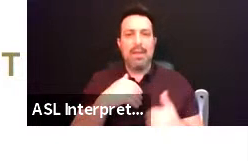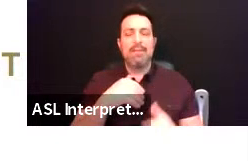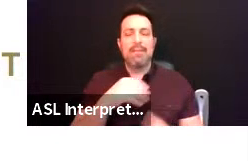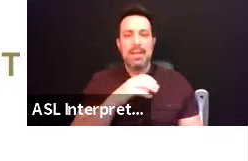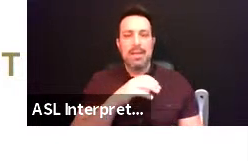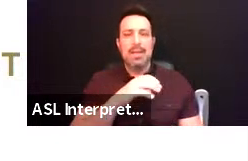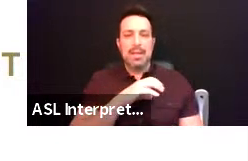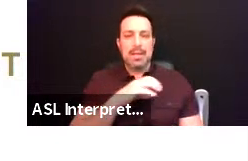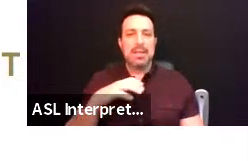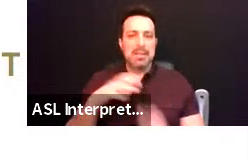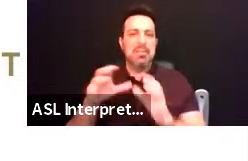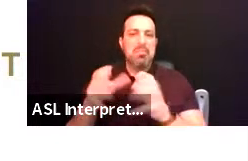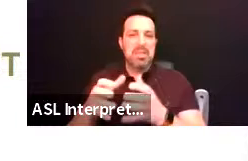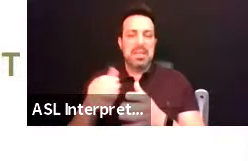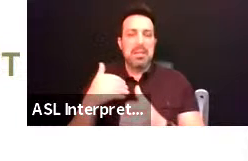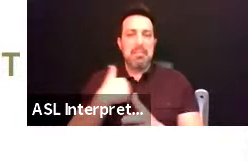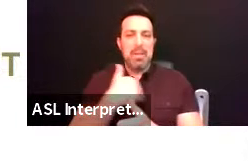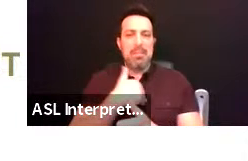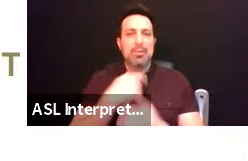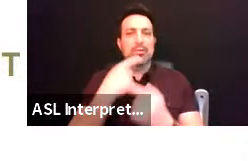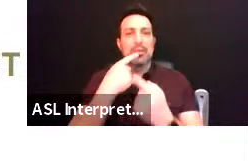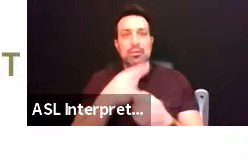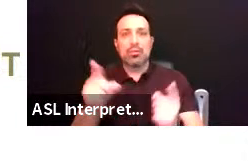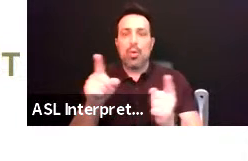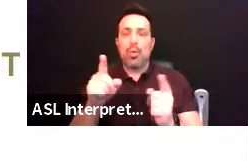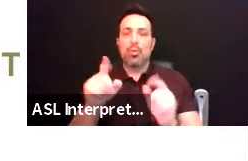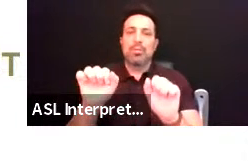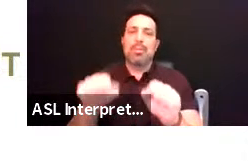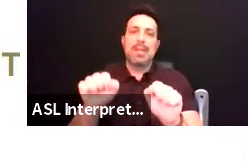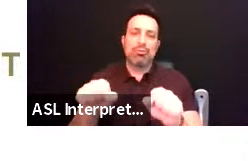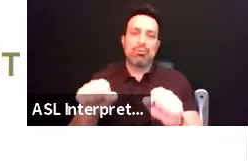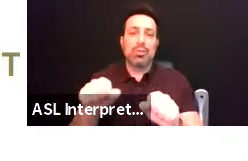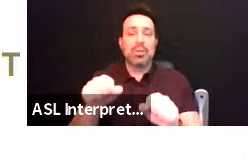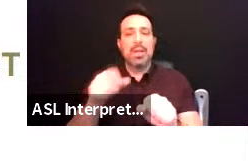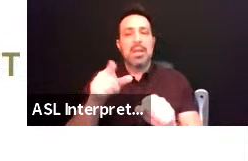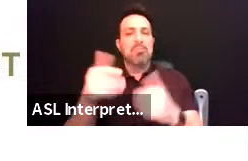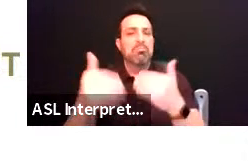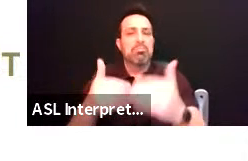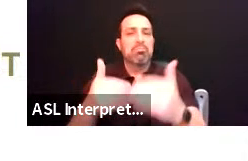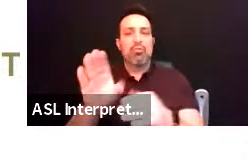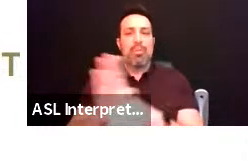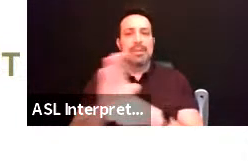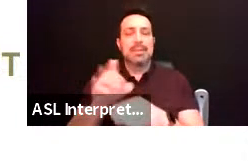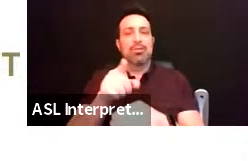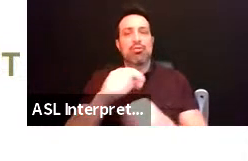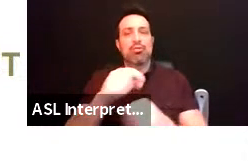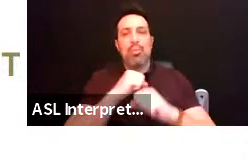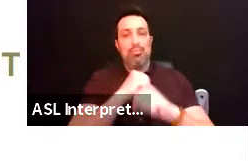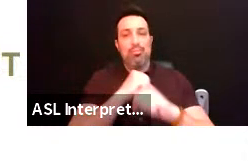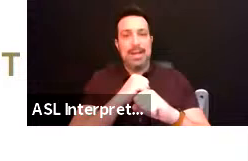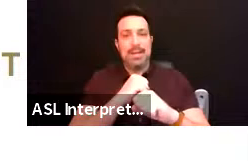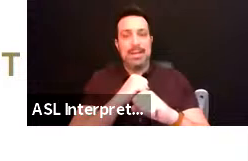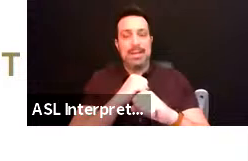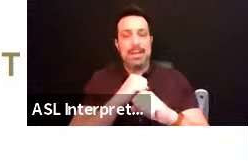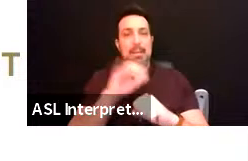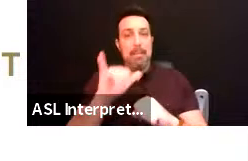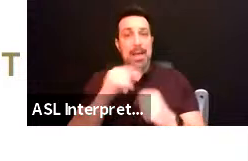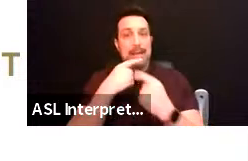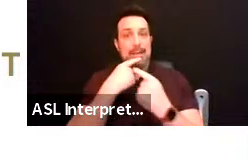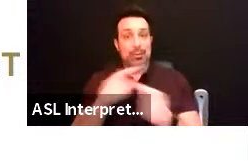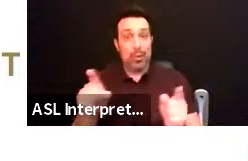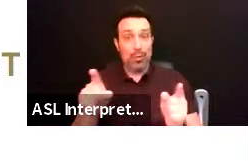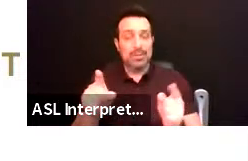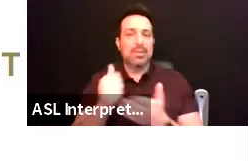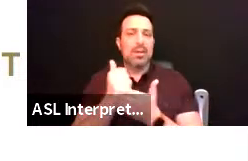have disclosed potential, and then you can go on about your business. You are just protected by disclosing